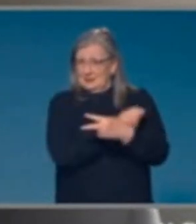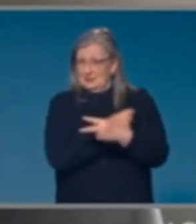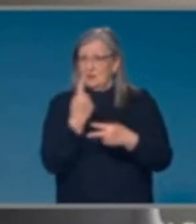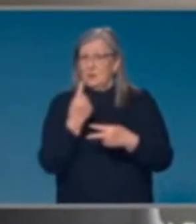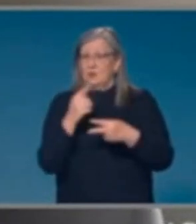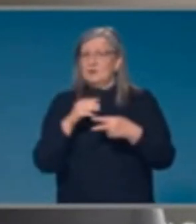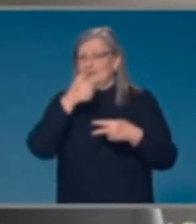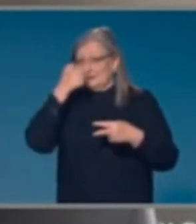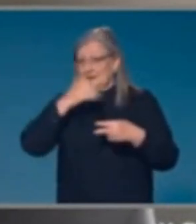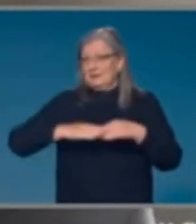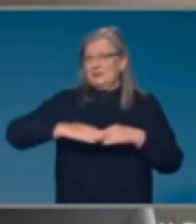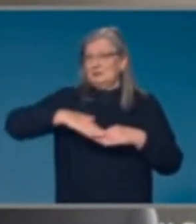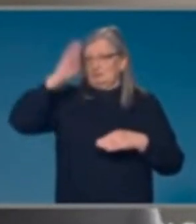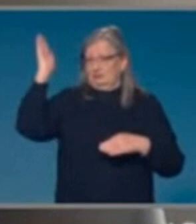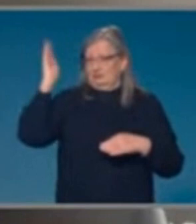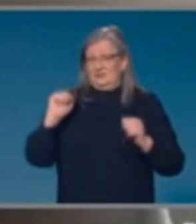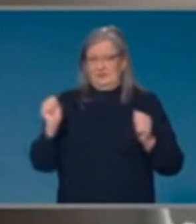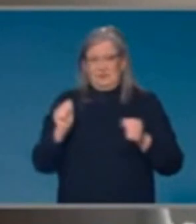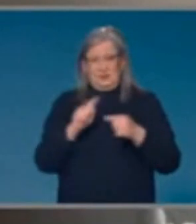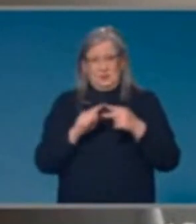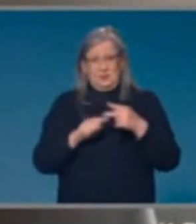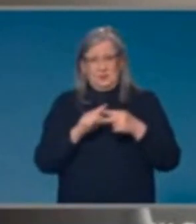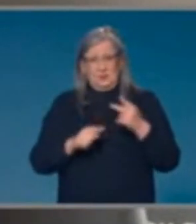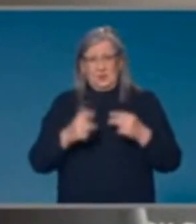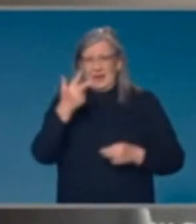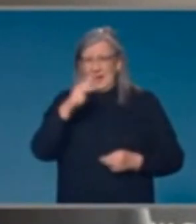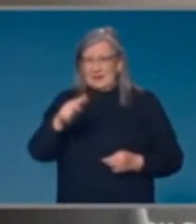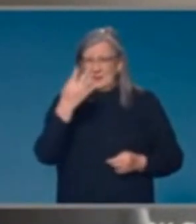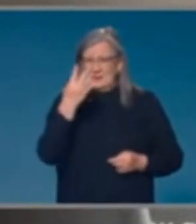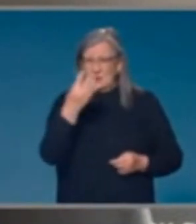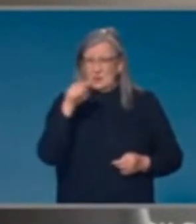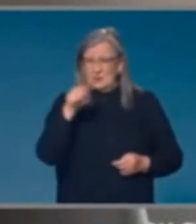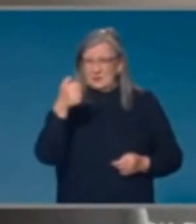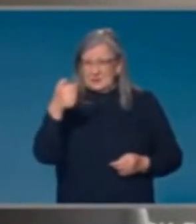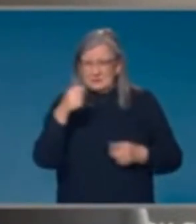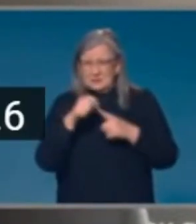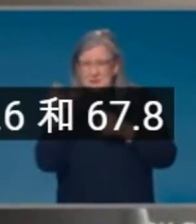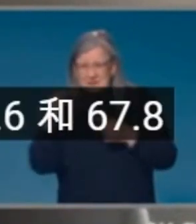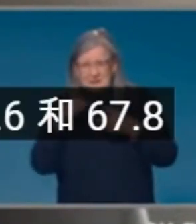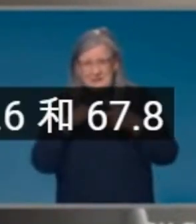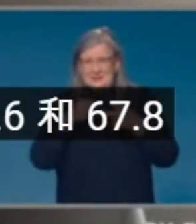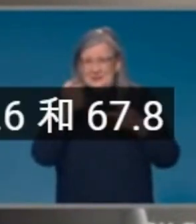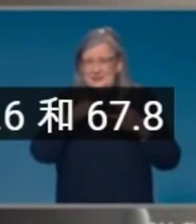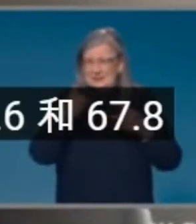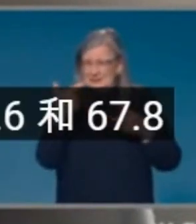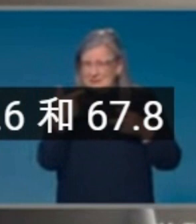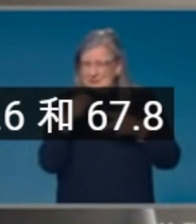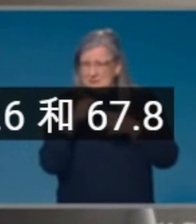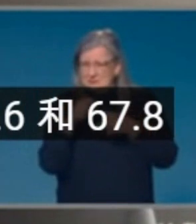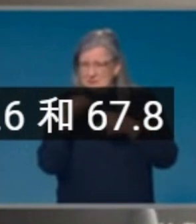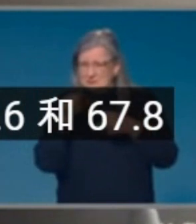vaccinated. So 84.6% and 67.8% in terms of national first and second dose rates.